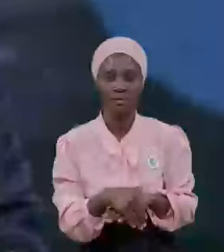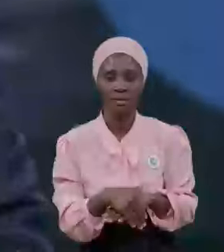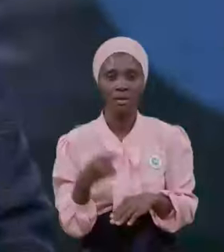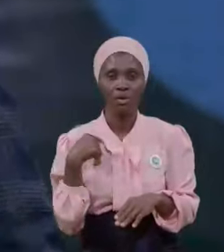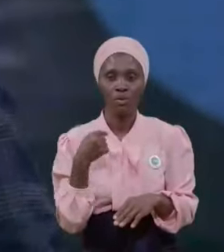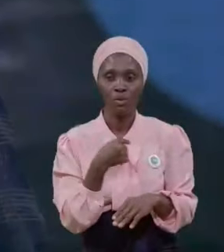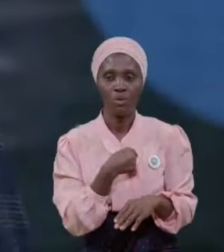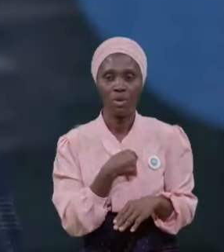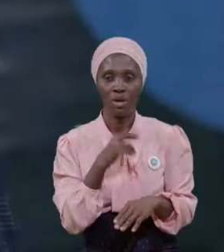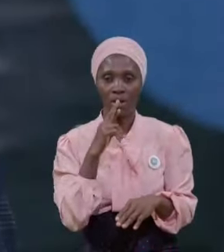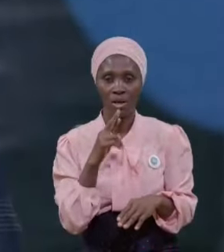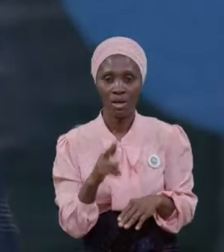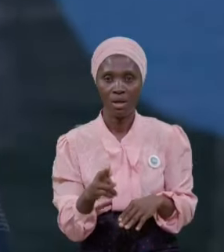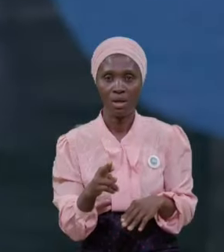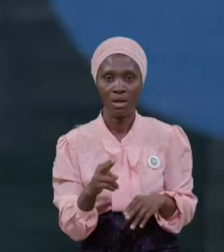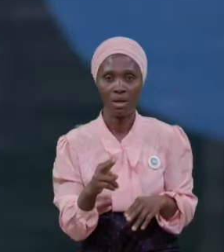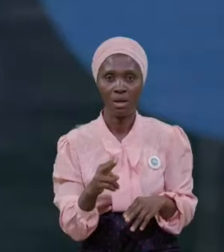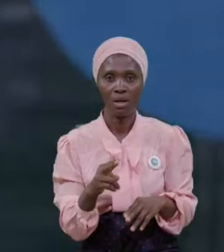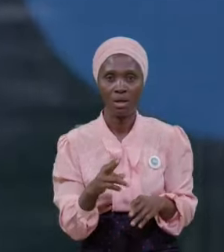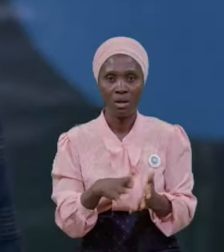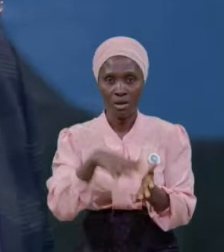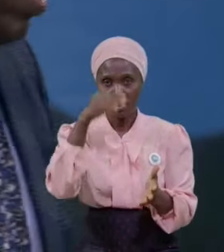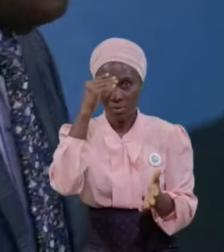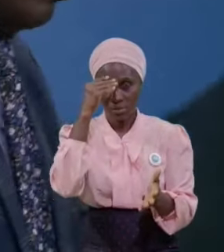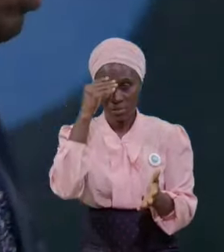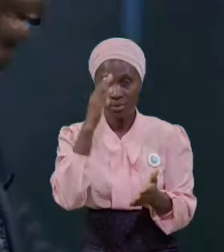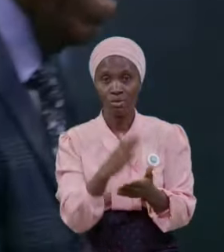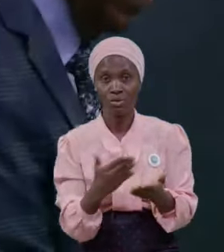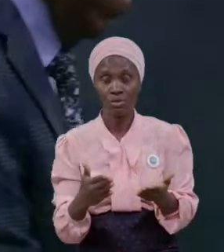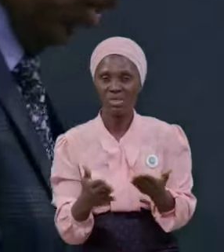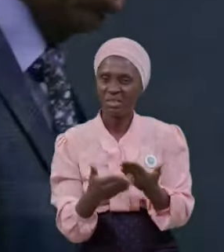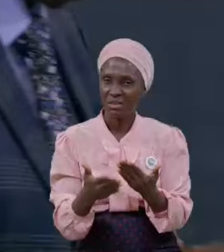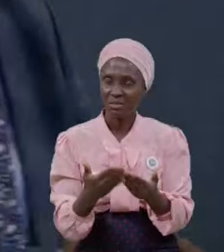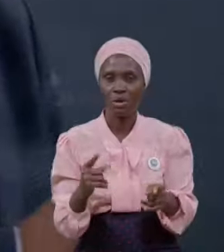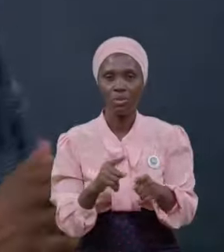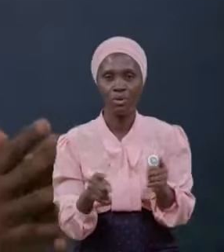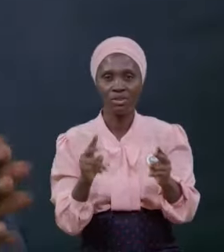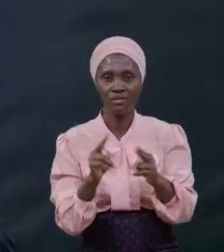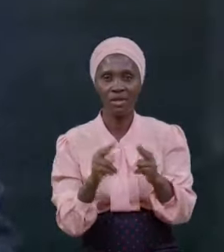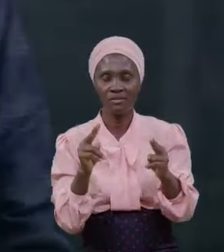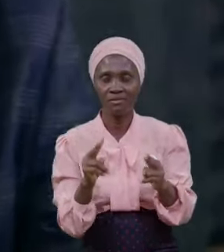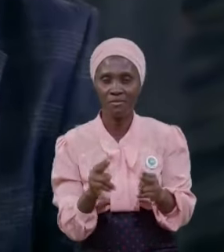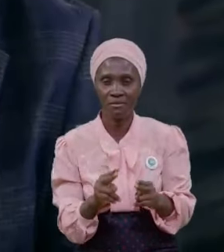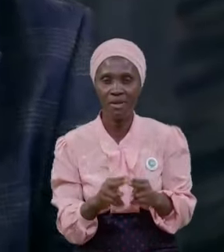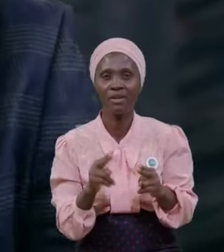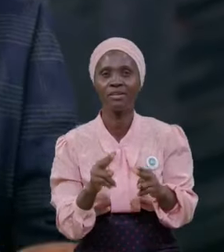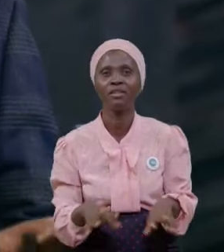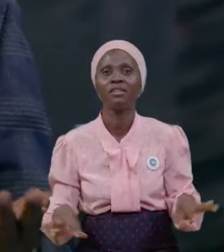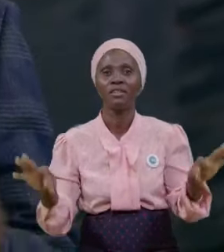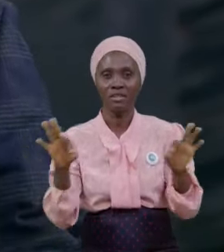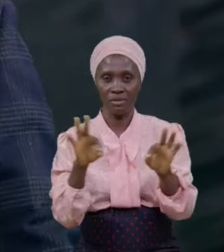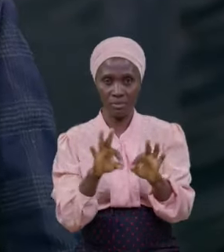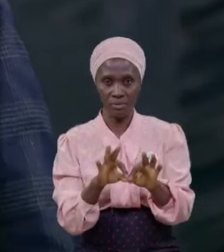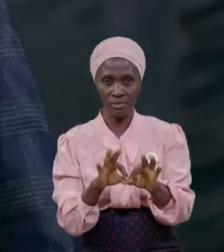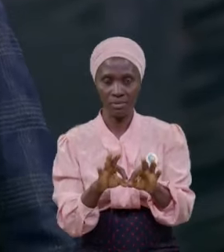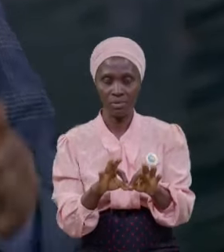simple but very profound. We're looking at something common but